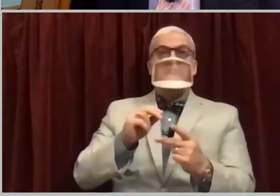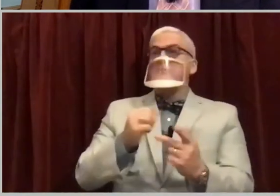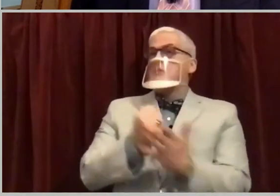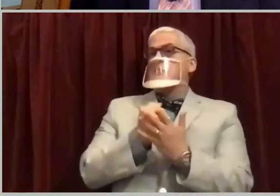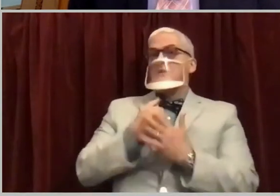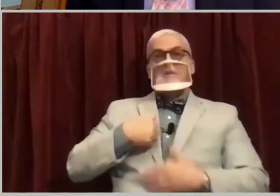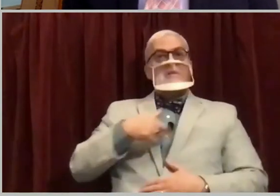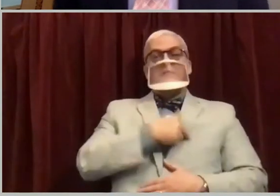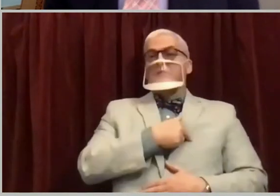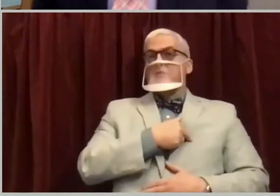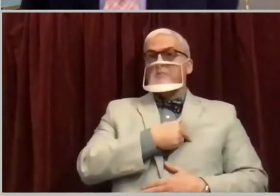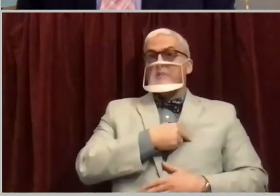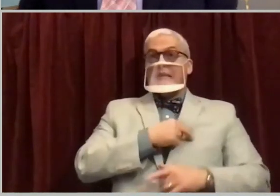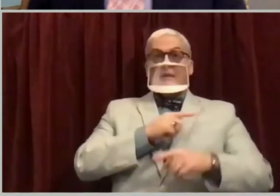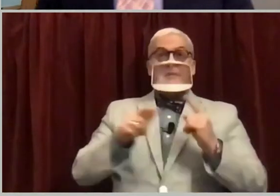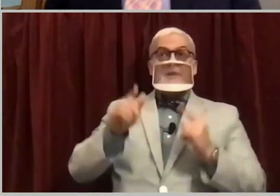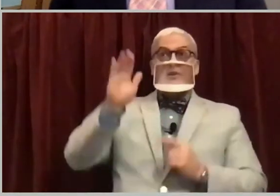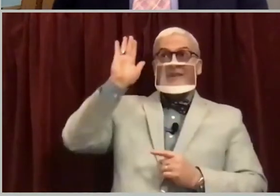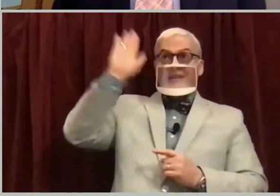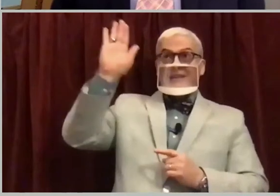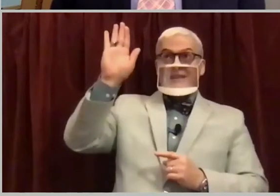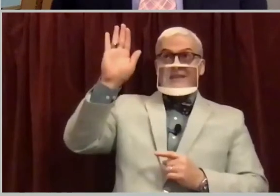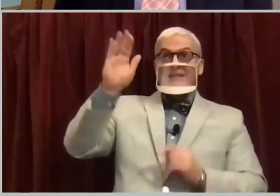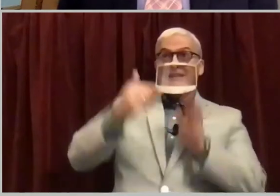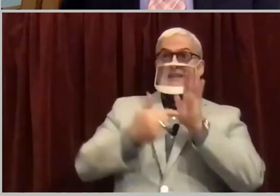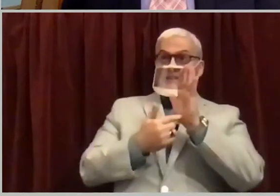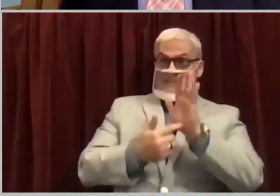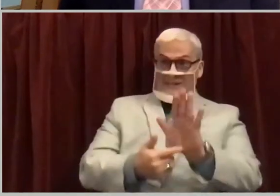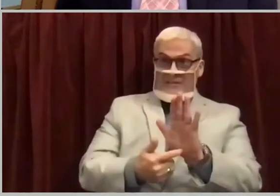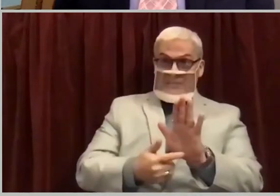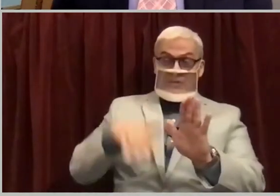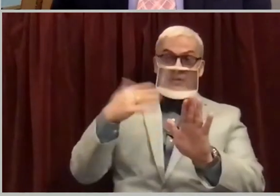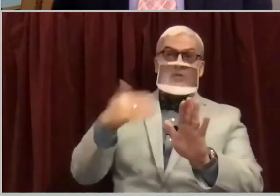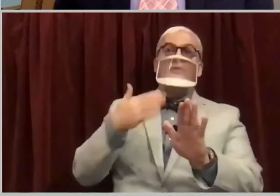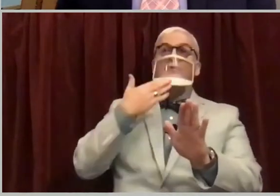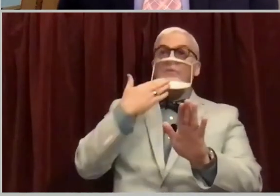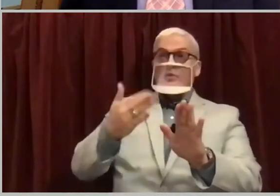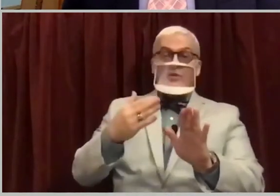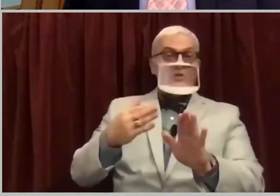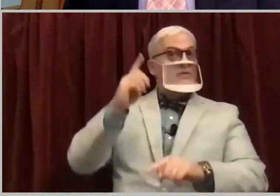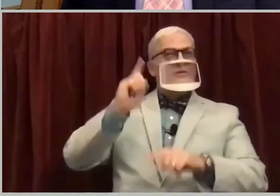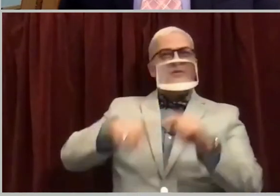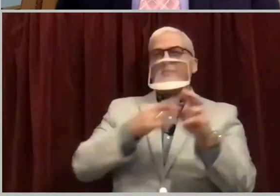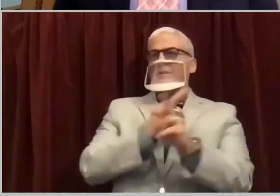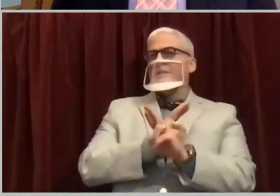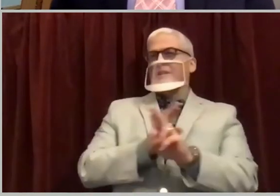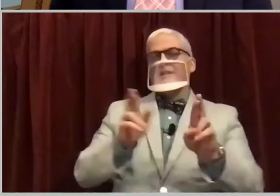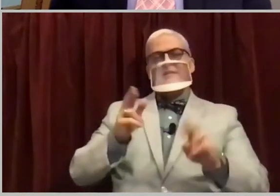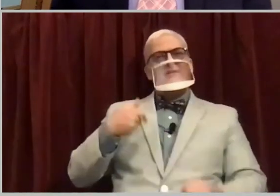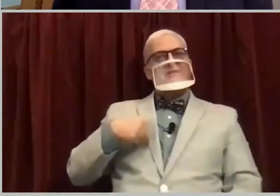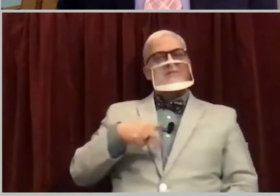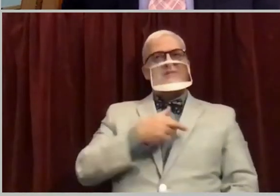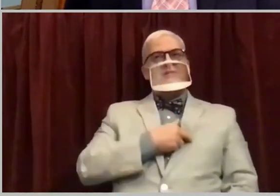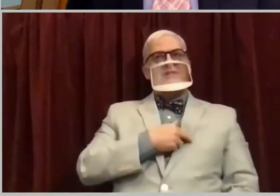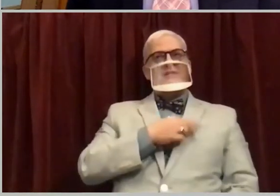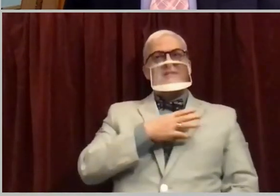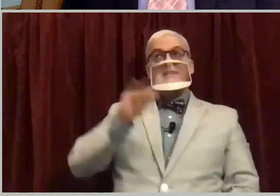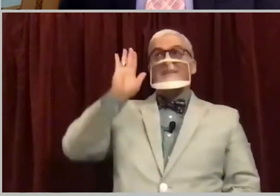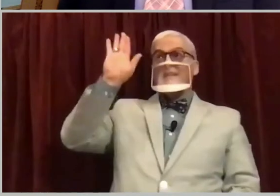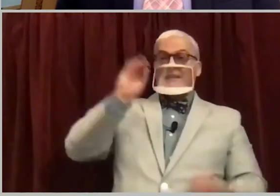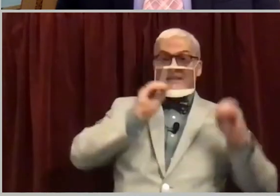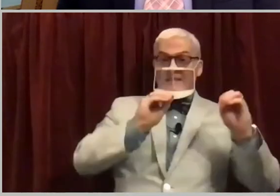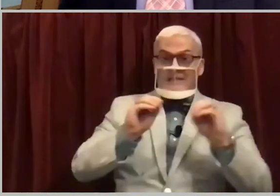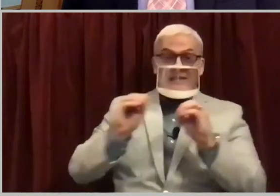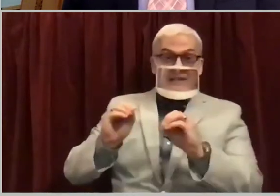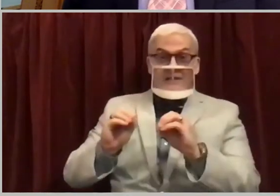own. His example, as flawless as it was, could not rescue men from their sins, and his teachings, the greatest